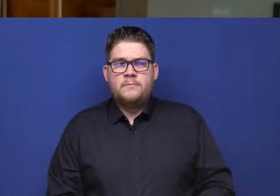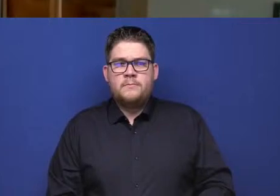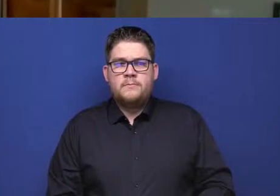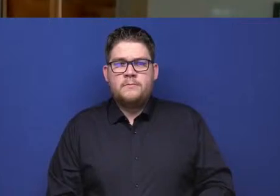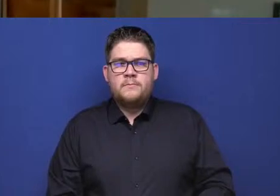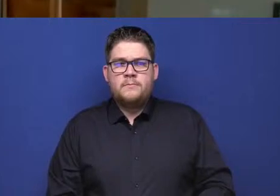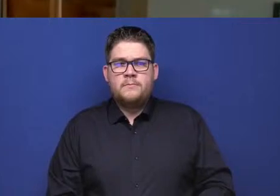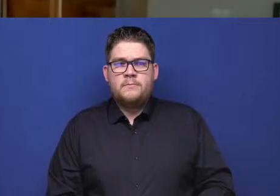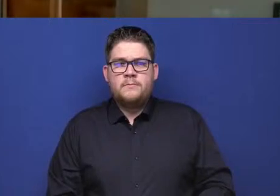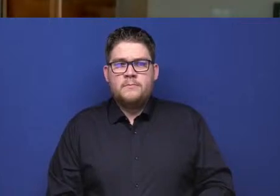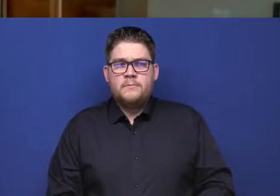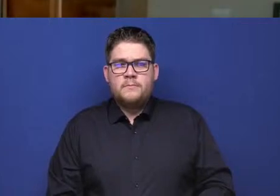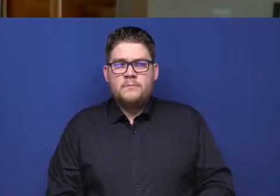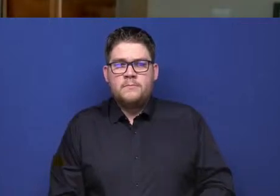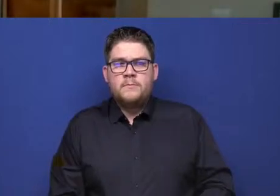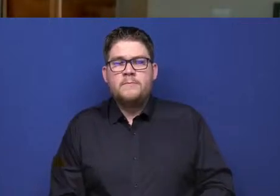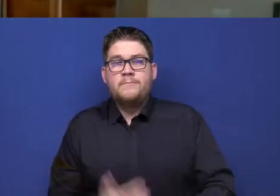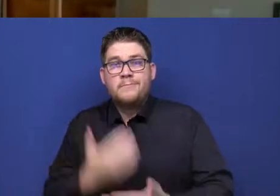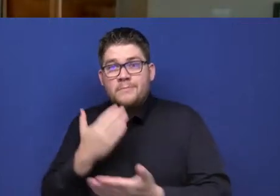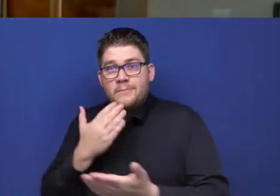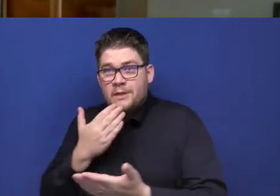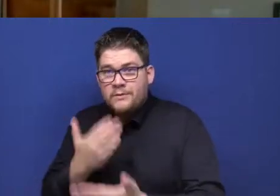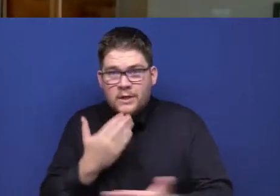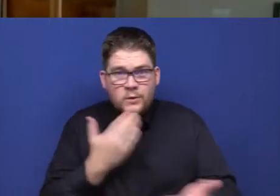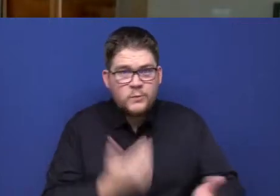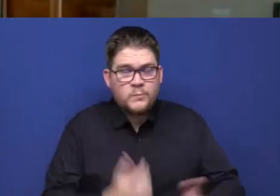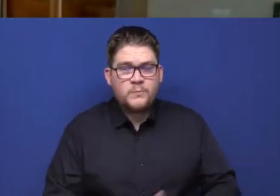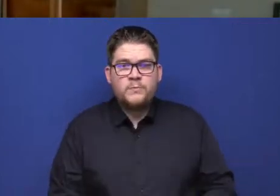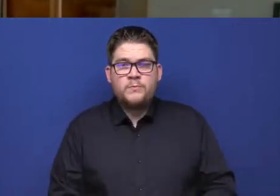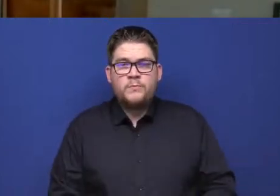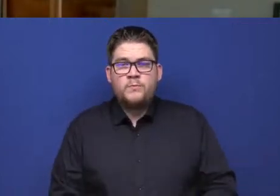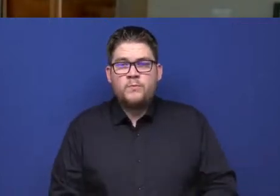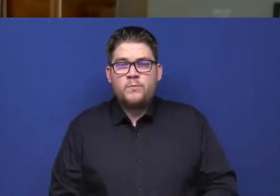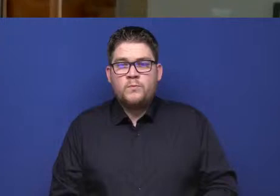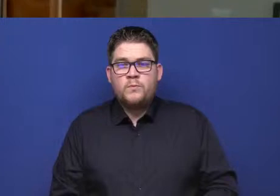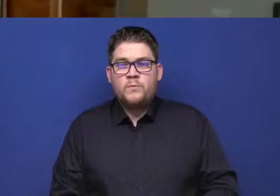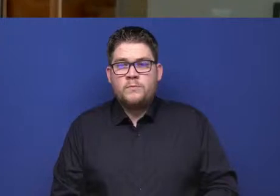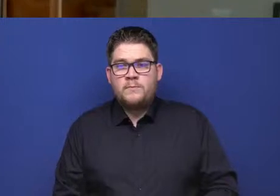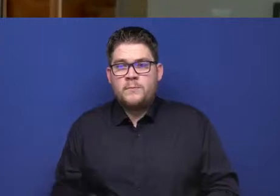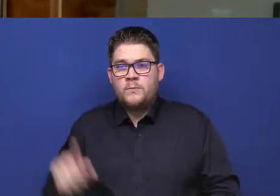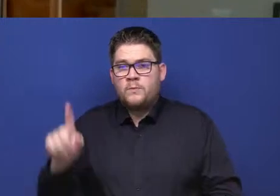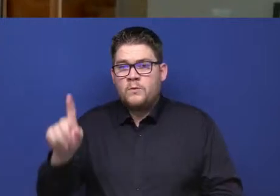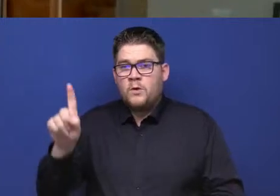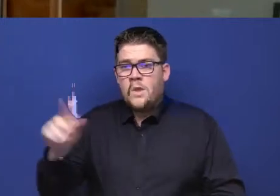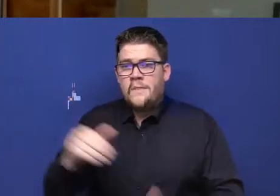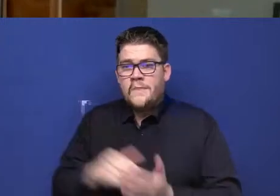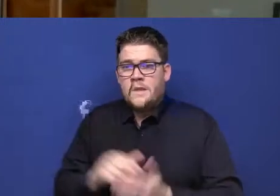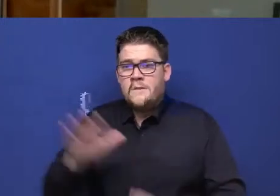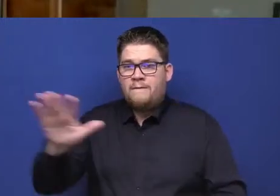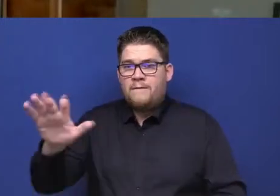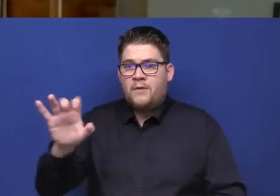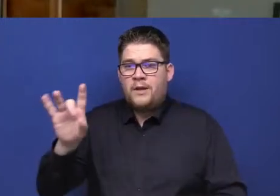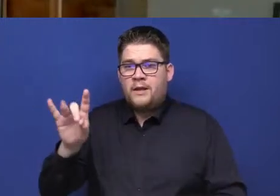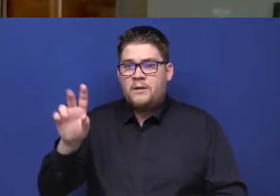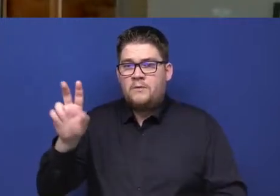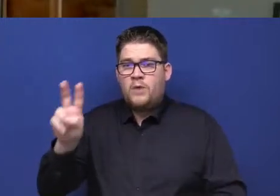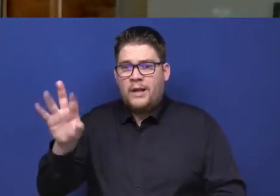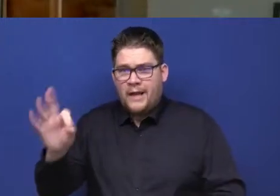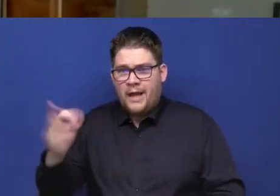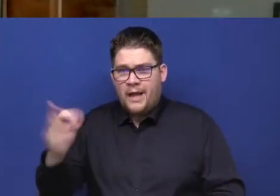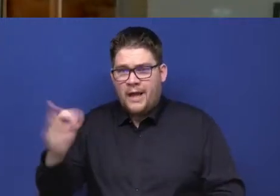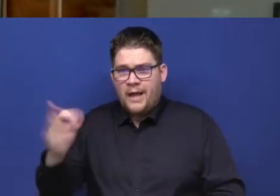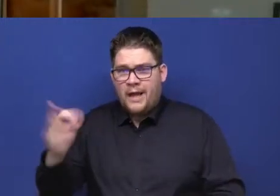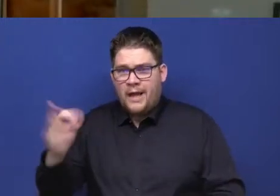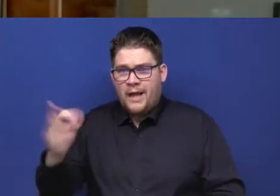2021. It's resulted in 852,000 hectares burned. This last week, we've had 54 fires, and that is largely